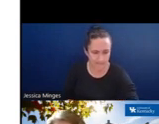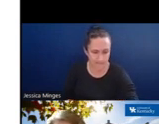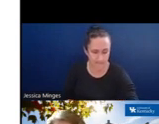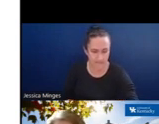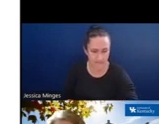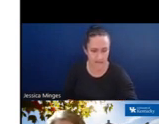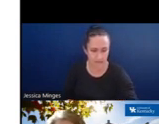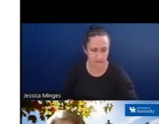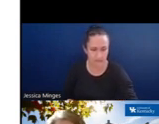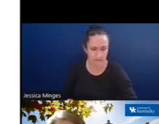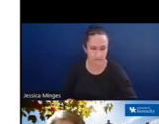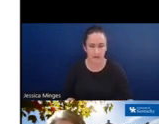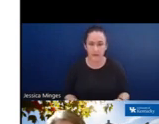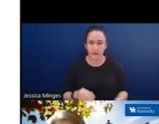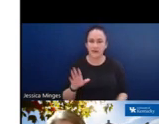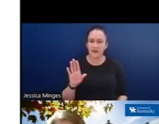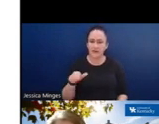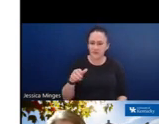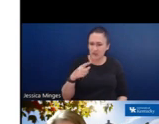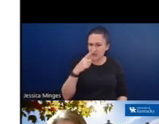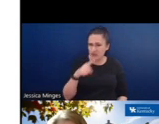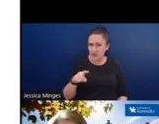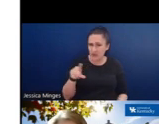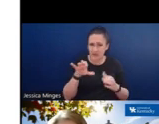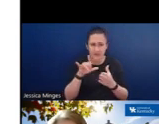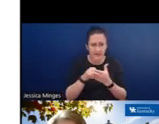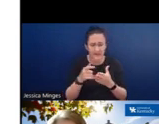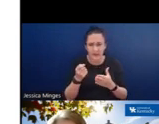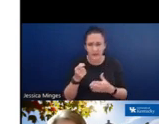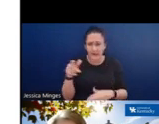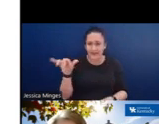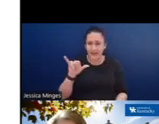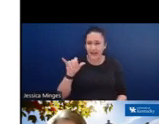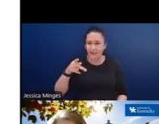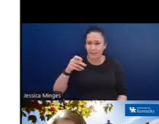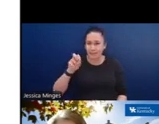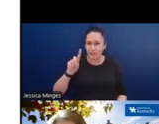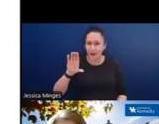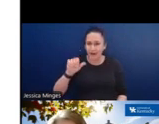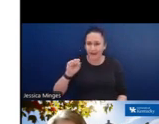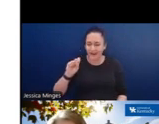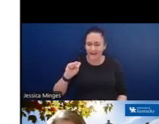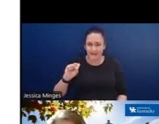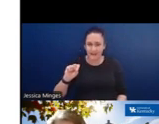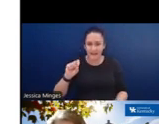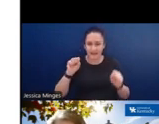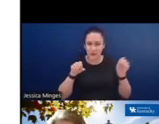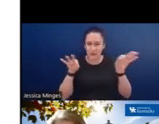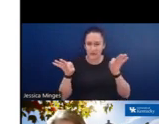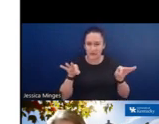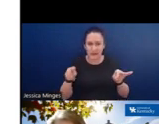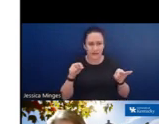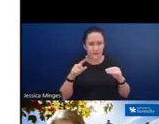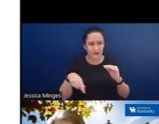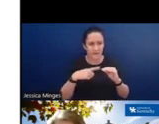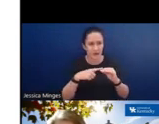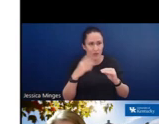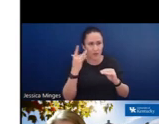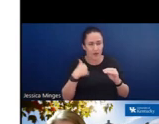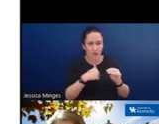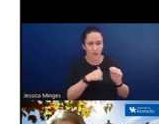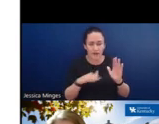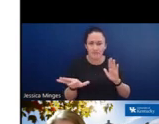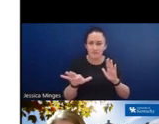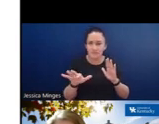And Dr. Fallin-Bennett, could we do this a little bit like a podcast? If you could you explain a little bit as to why we chose to work